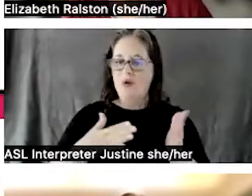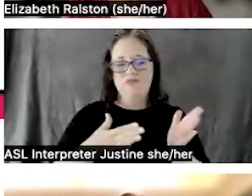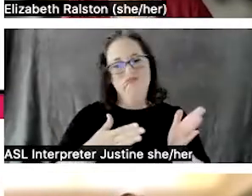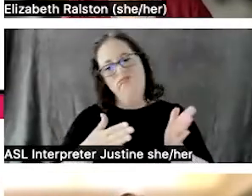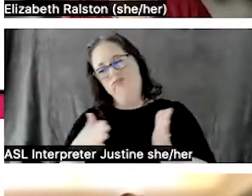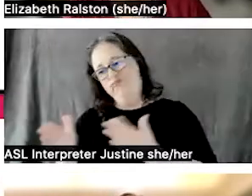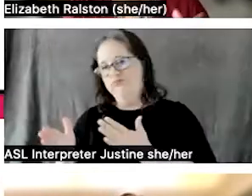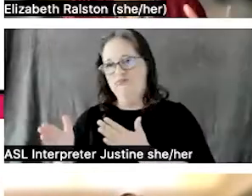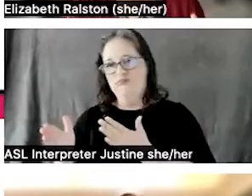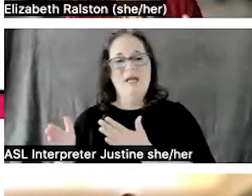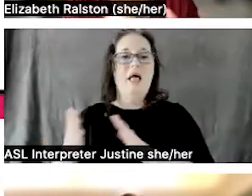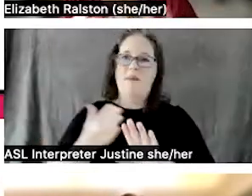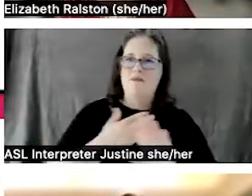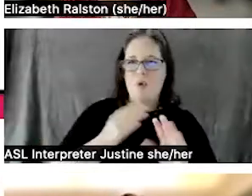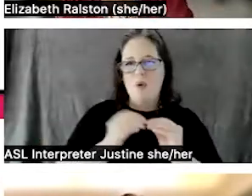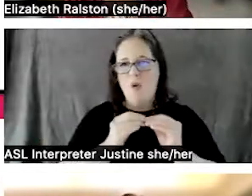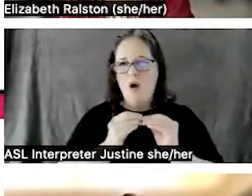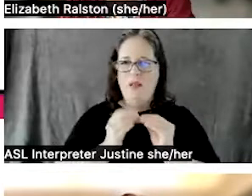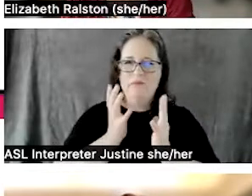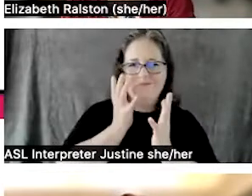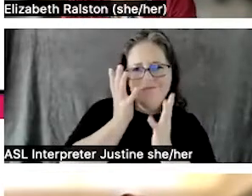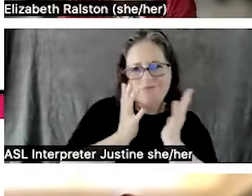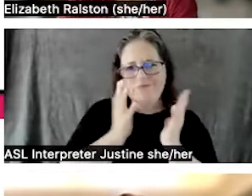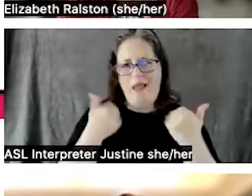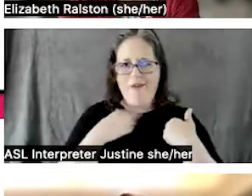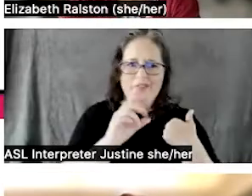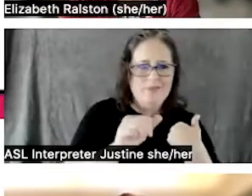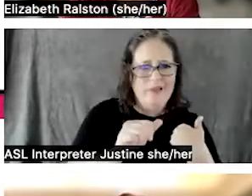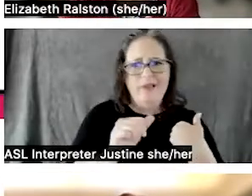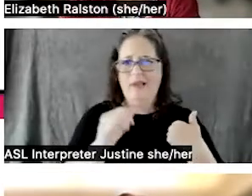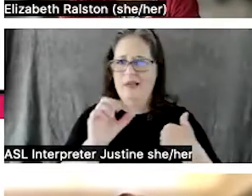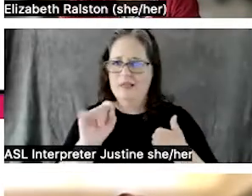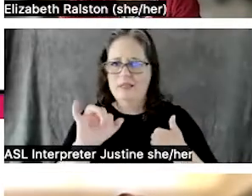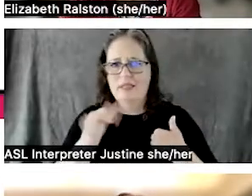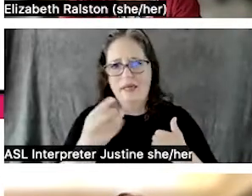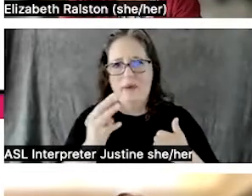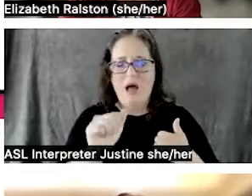be ashamed of, and moving away from it being a stigma.